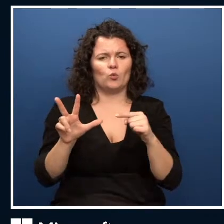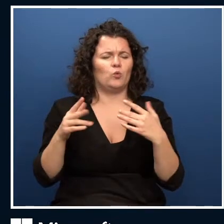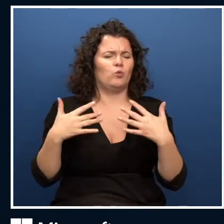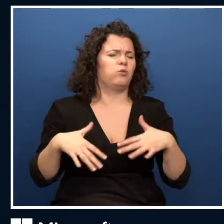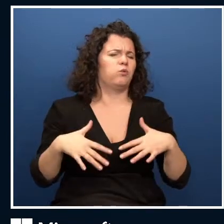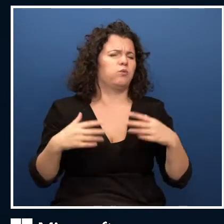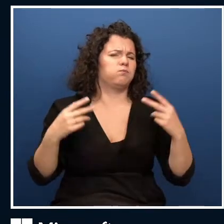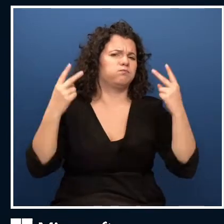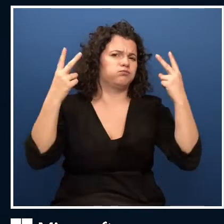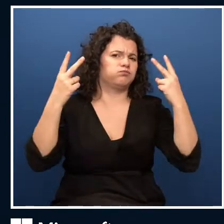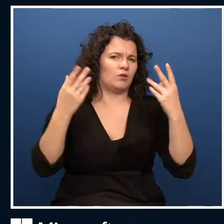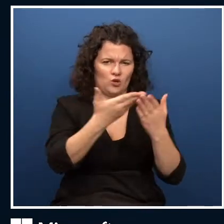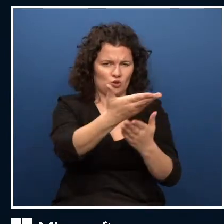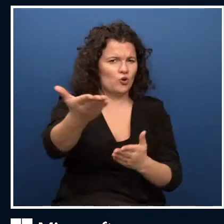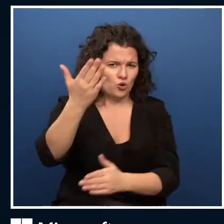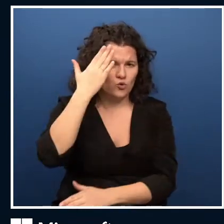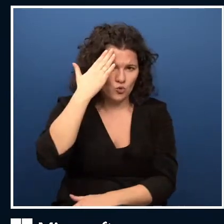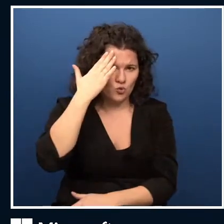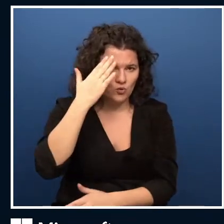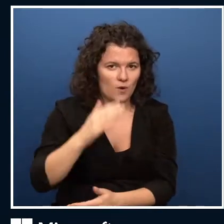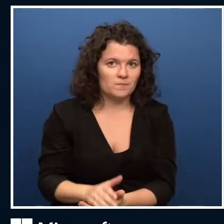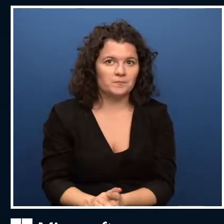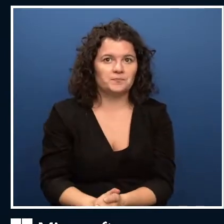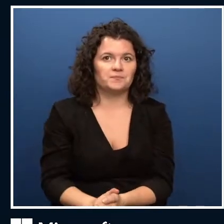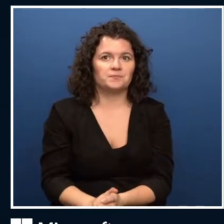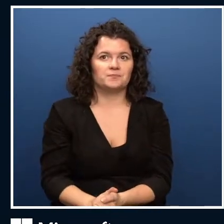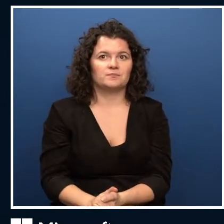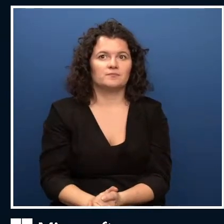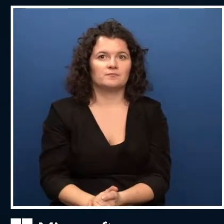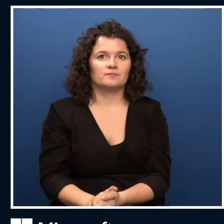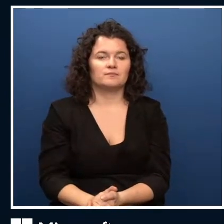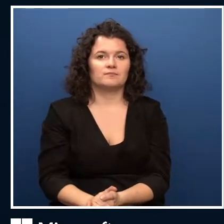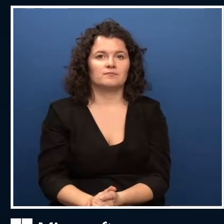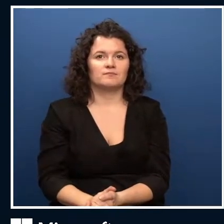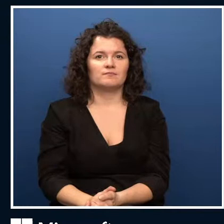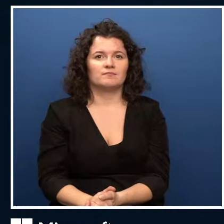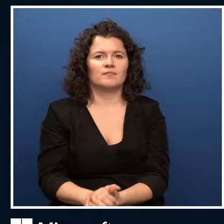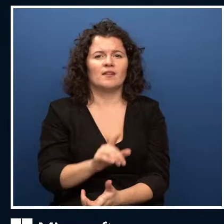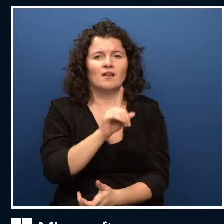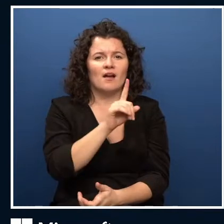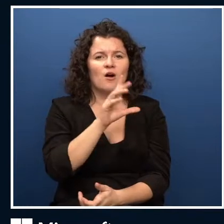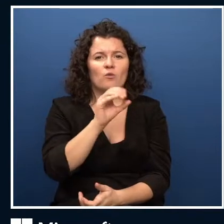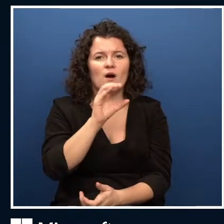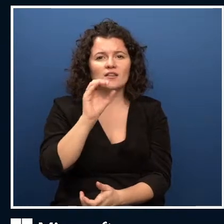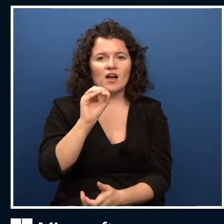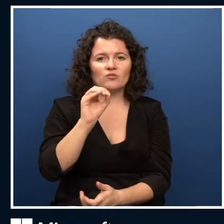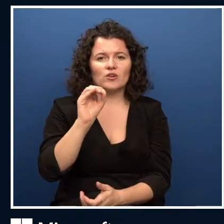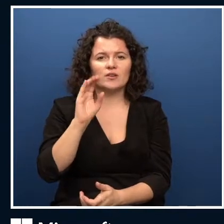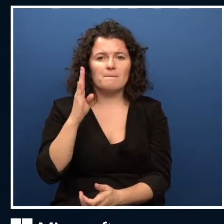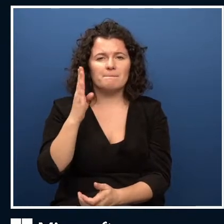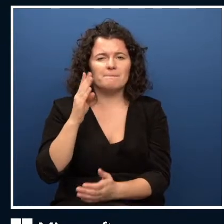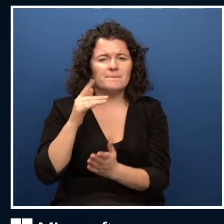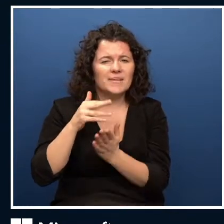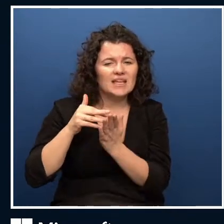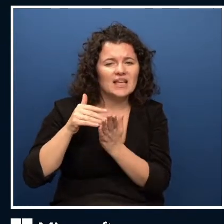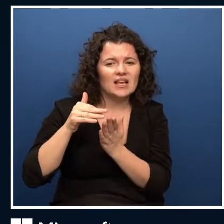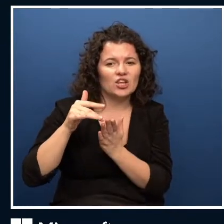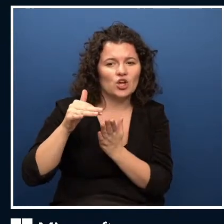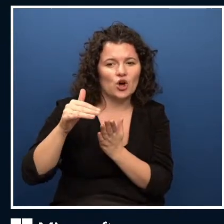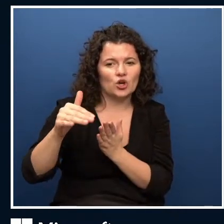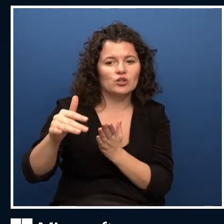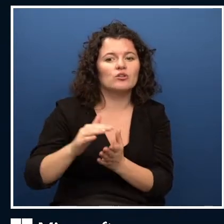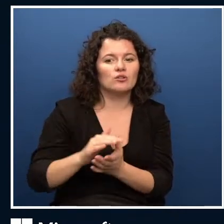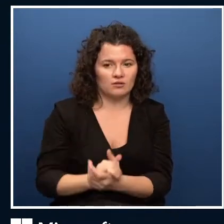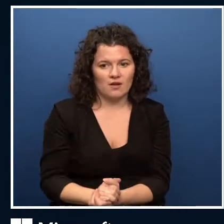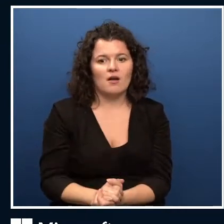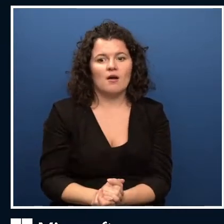GPT-3. And it was trained on over 100 billion parameters, performs so well on multiple tasks,